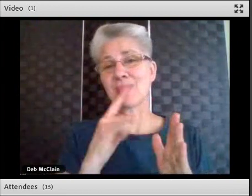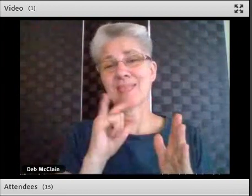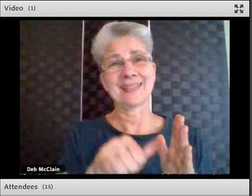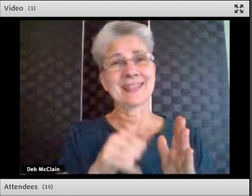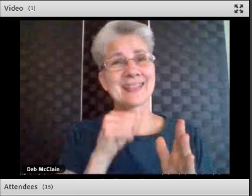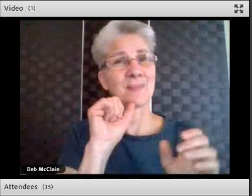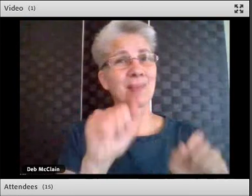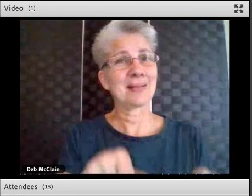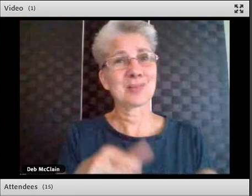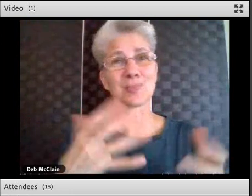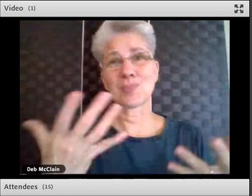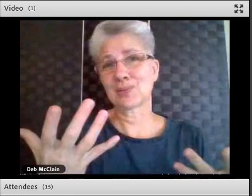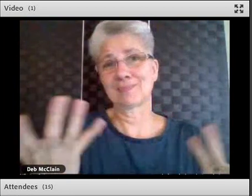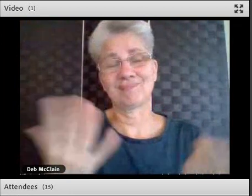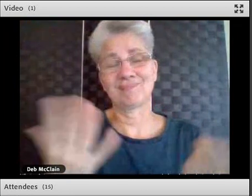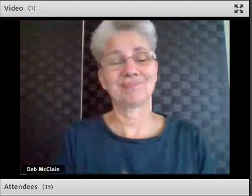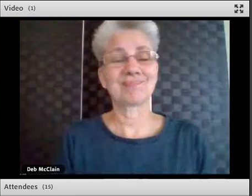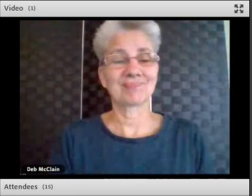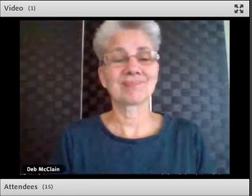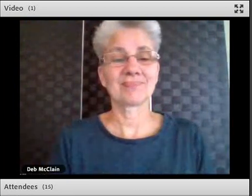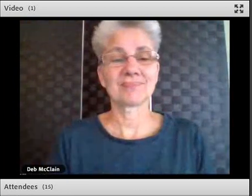just not possible, unfortunately.